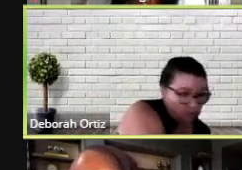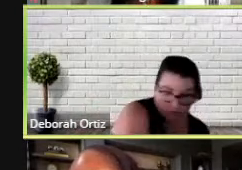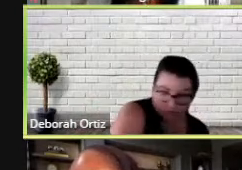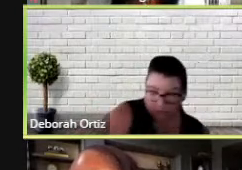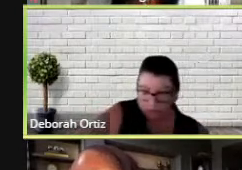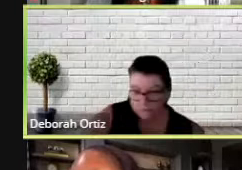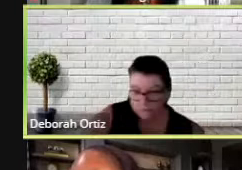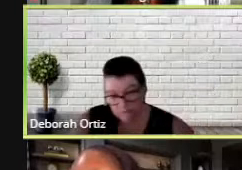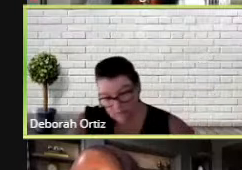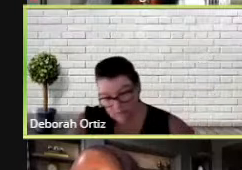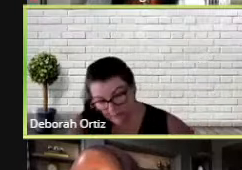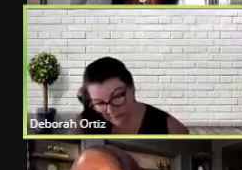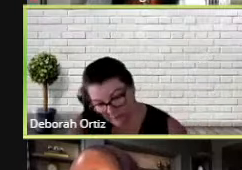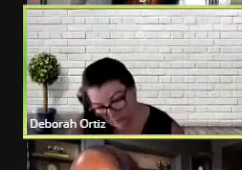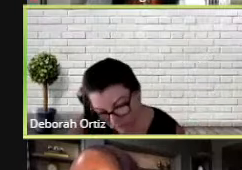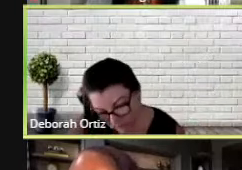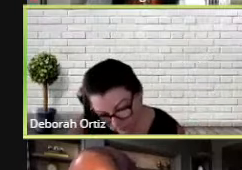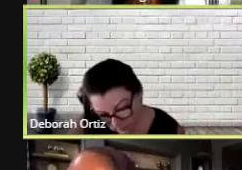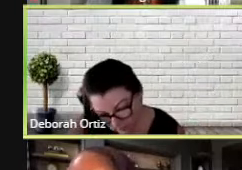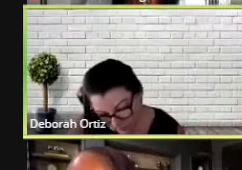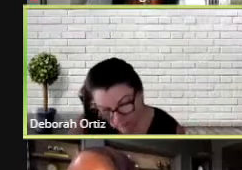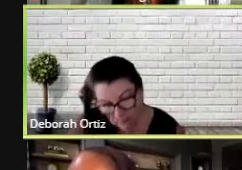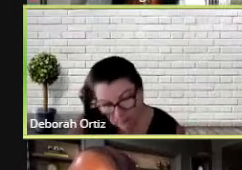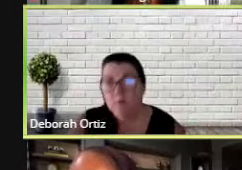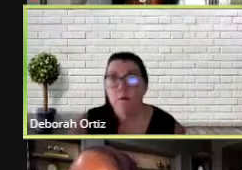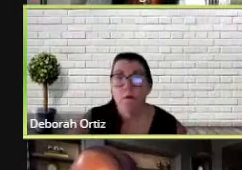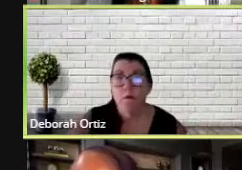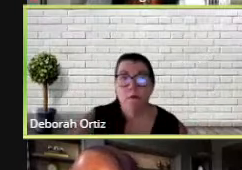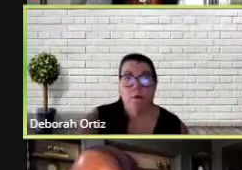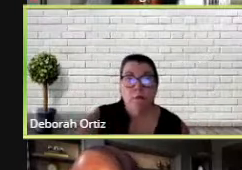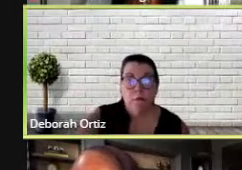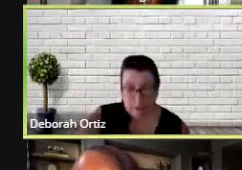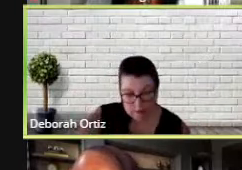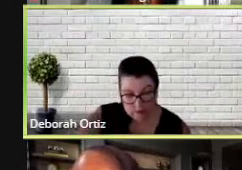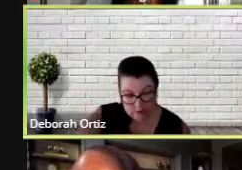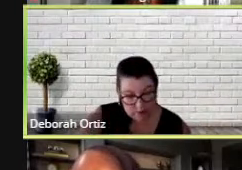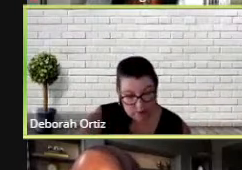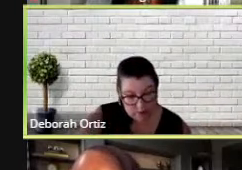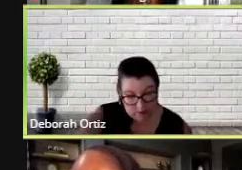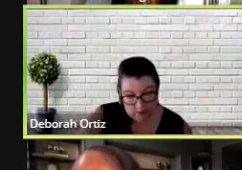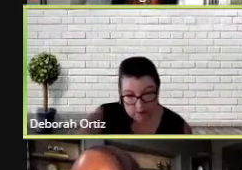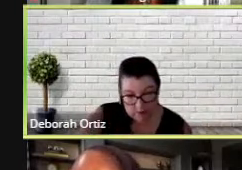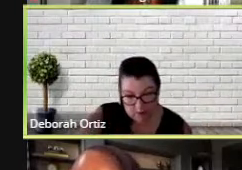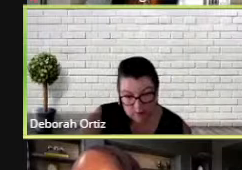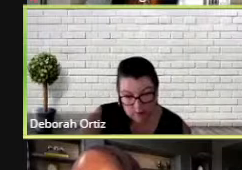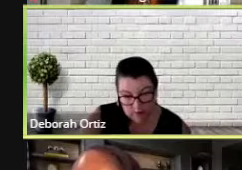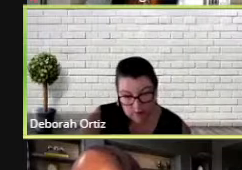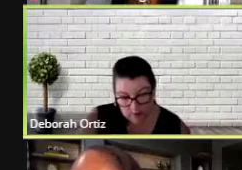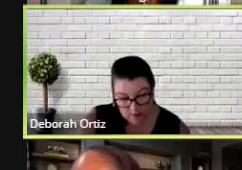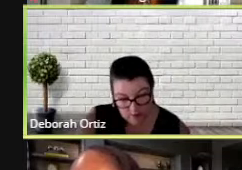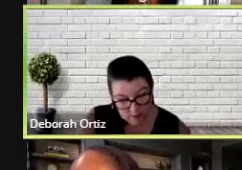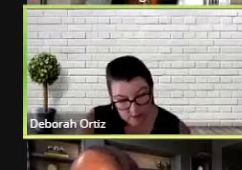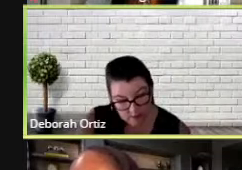compliance. People who are afraid should have the option to get vaxxed, while those who aren't should not be forced to get it. For